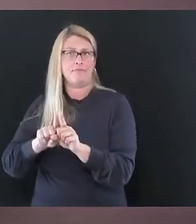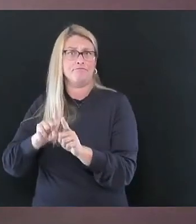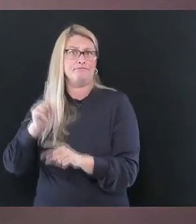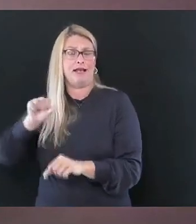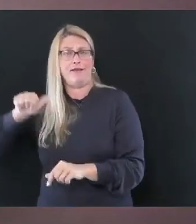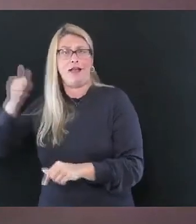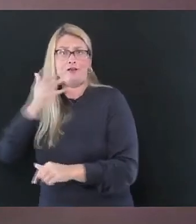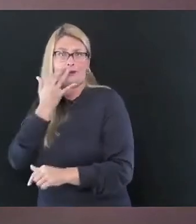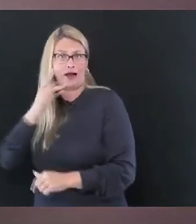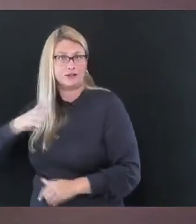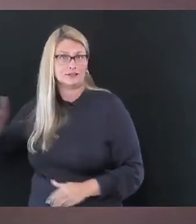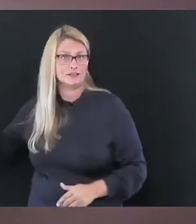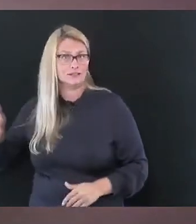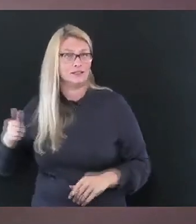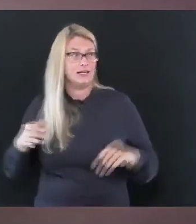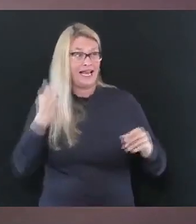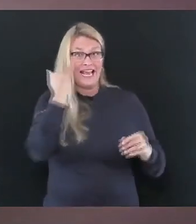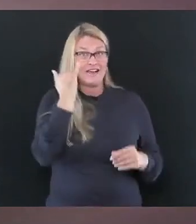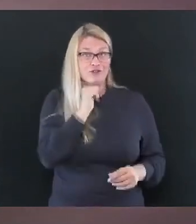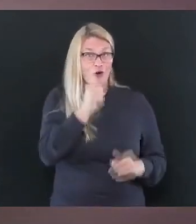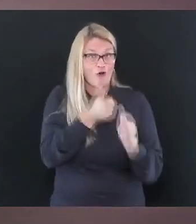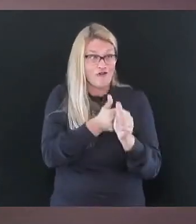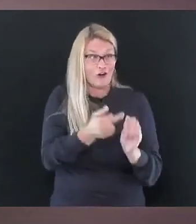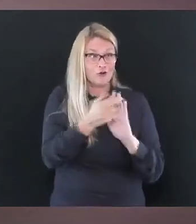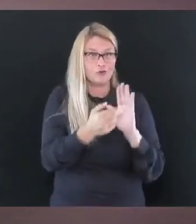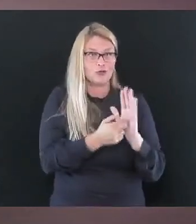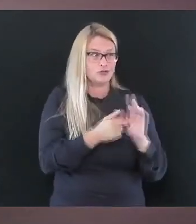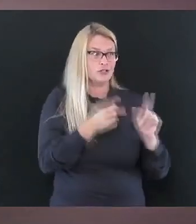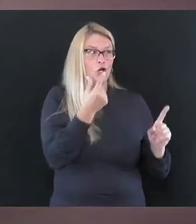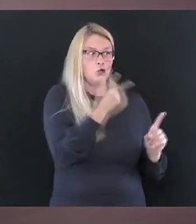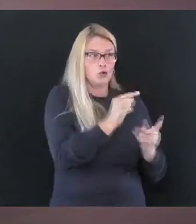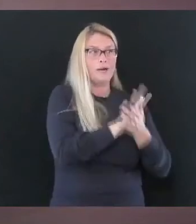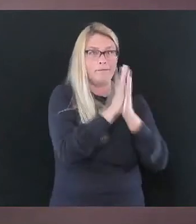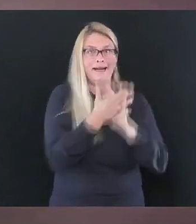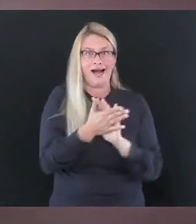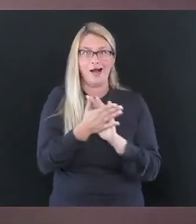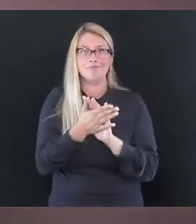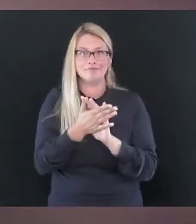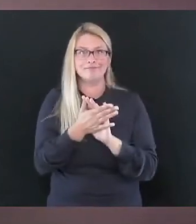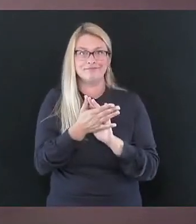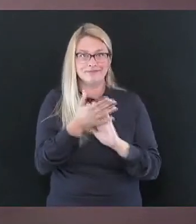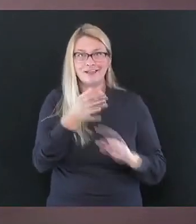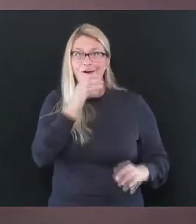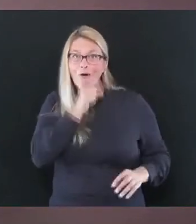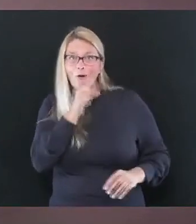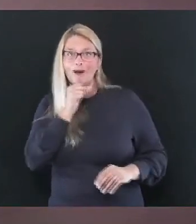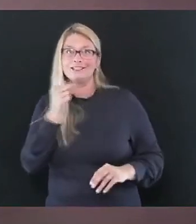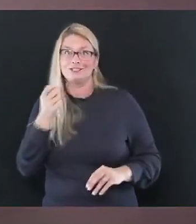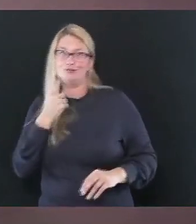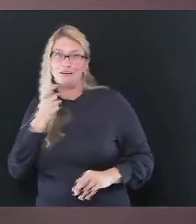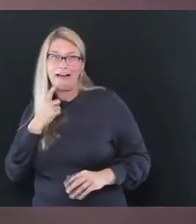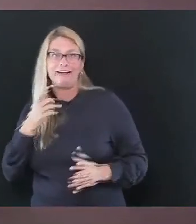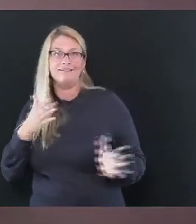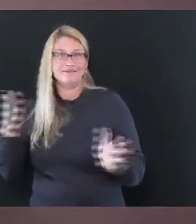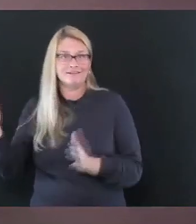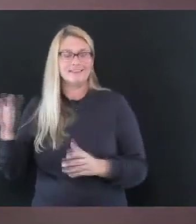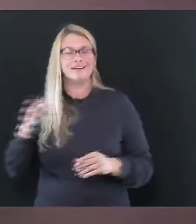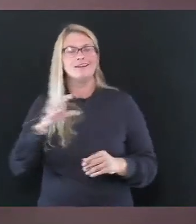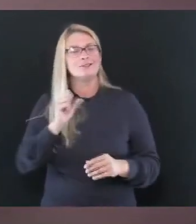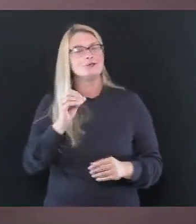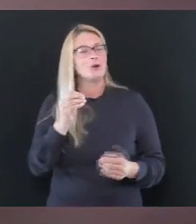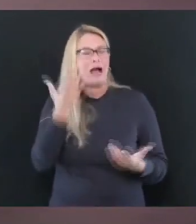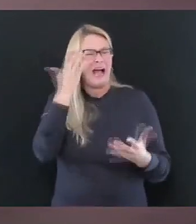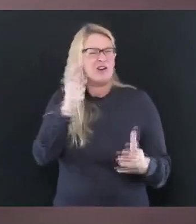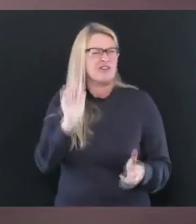the green county will become a gold, an orange, and a red county. So I don't know if that helps or not, but I do